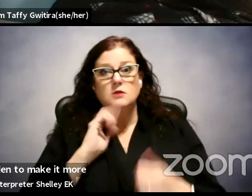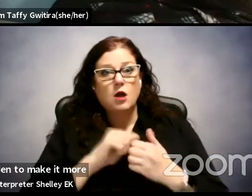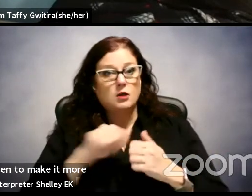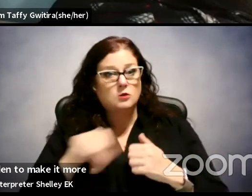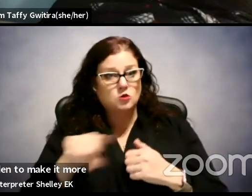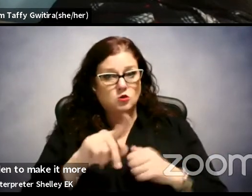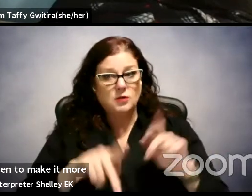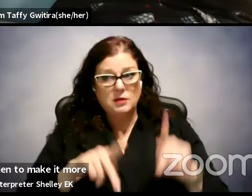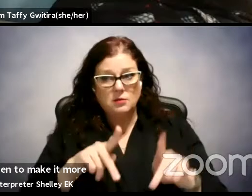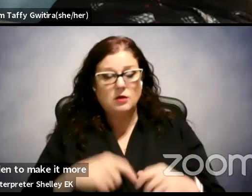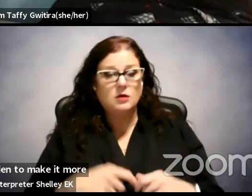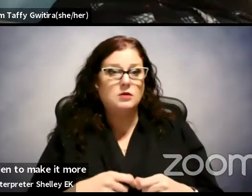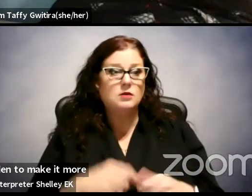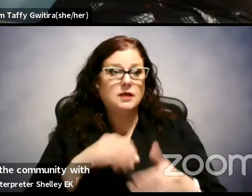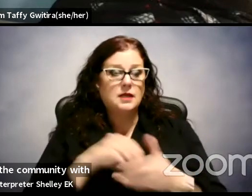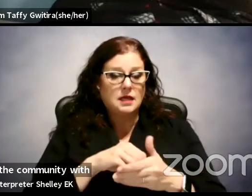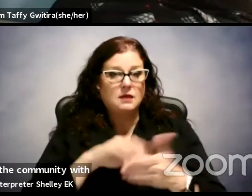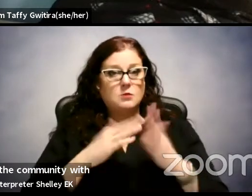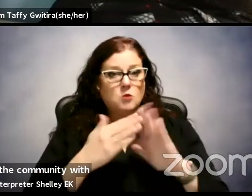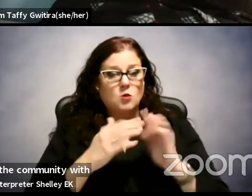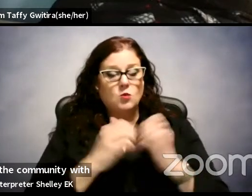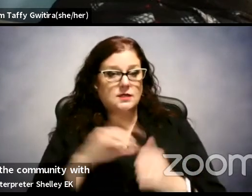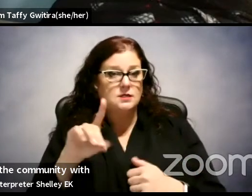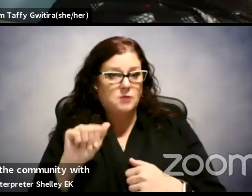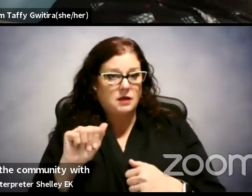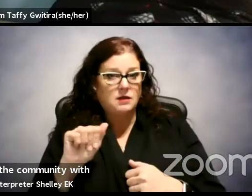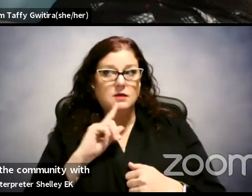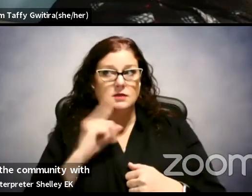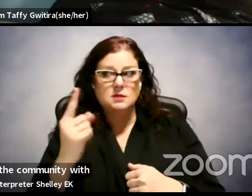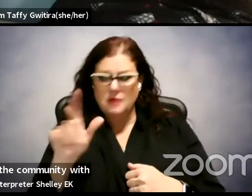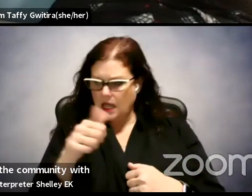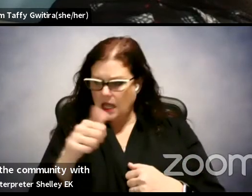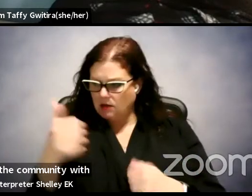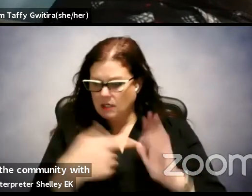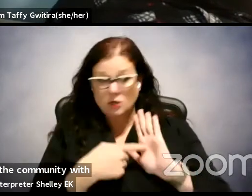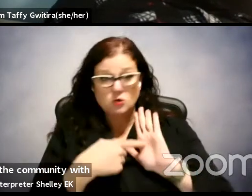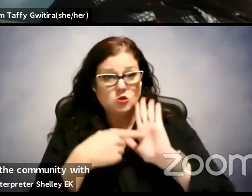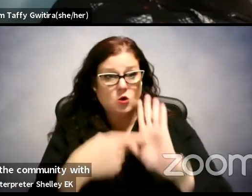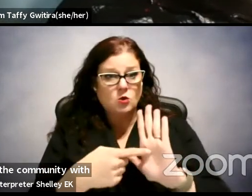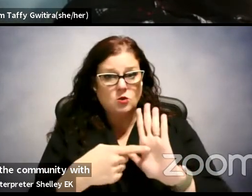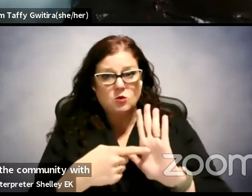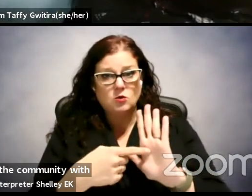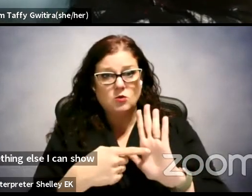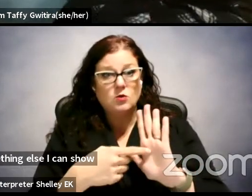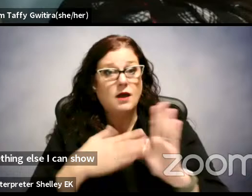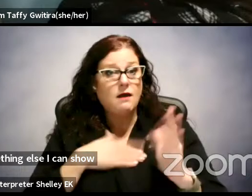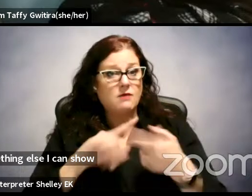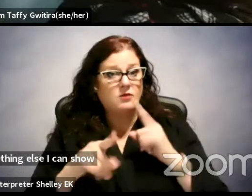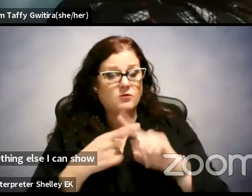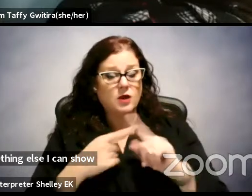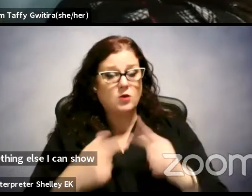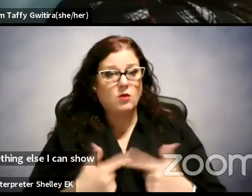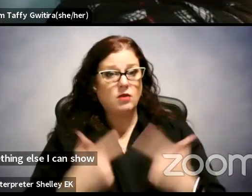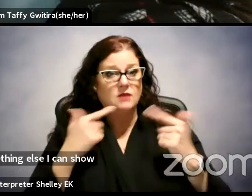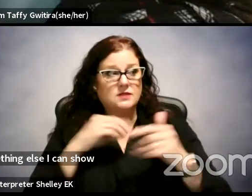people in the community with disabilities. There's actually something else I can show you. I have a friend who lives